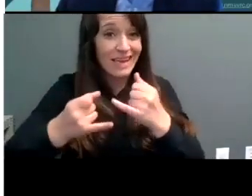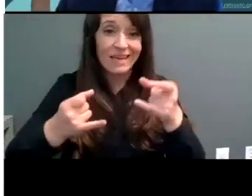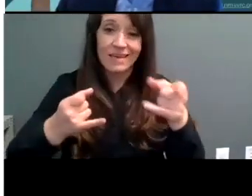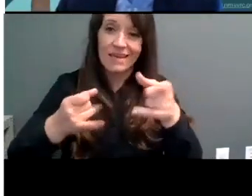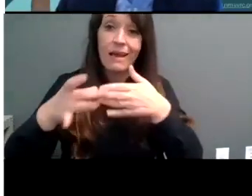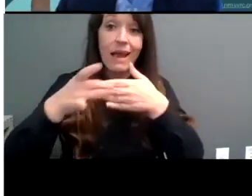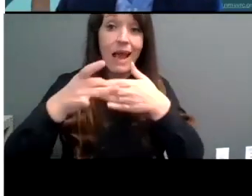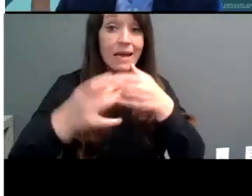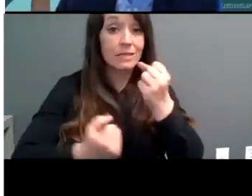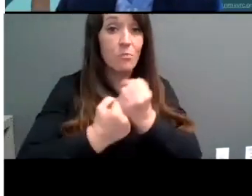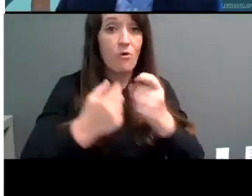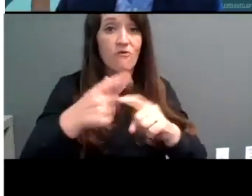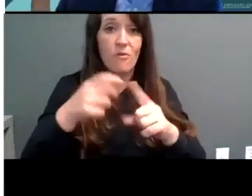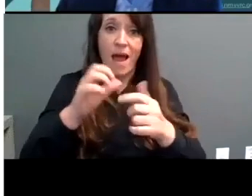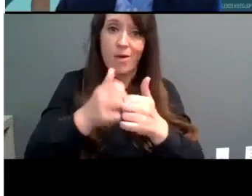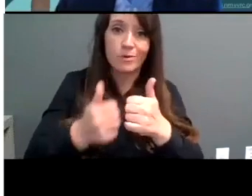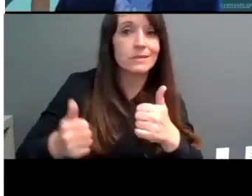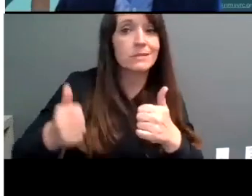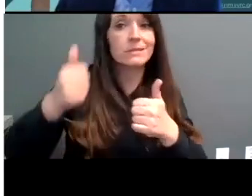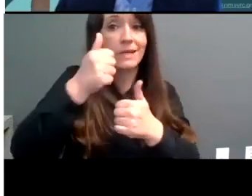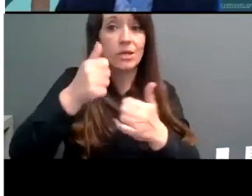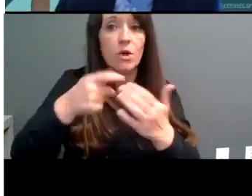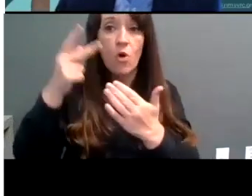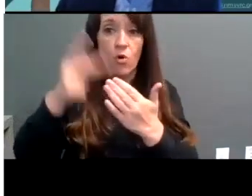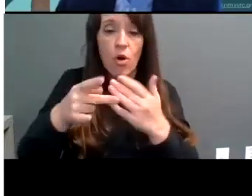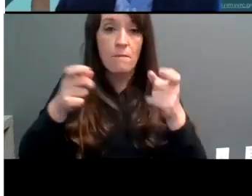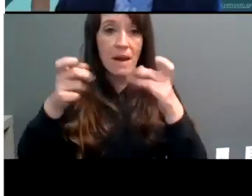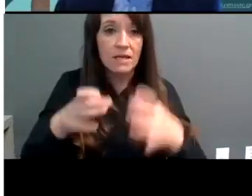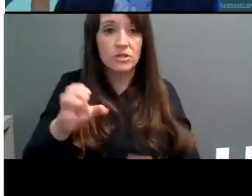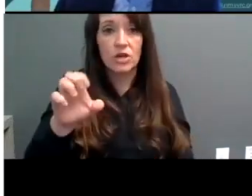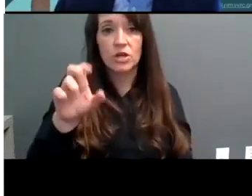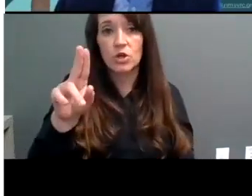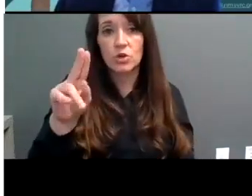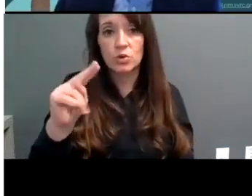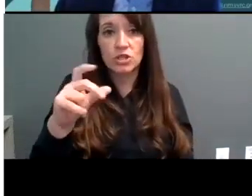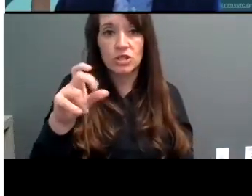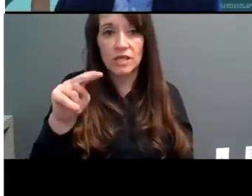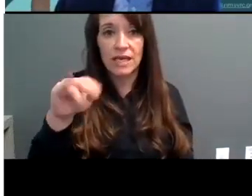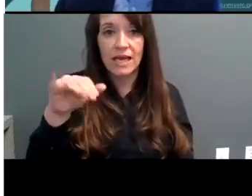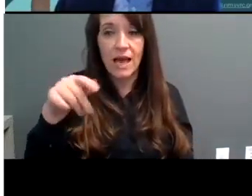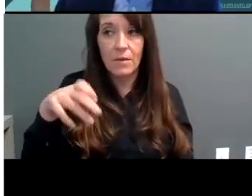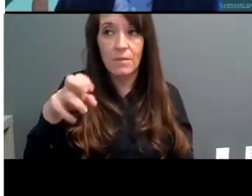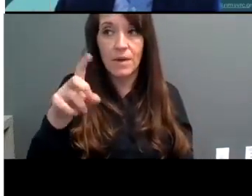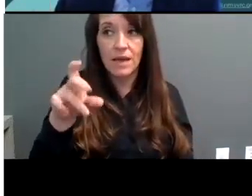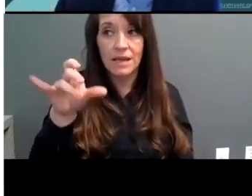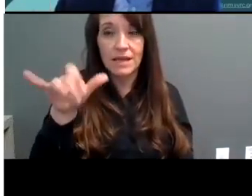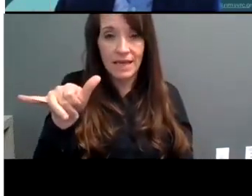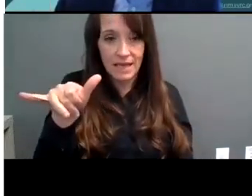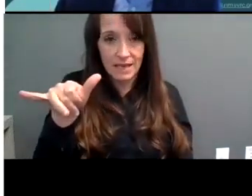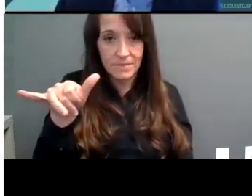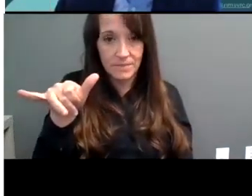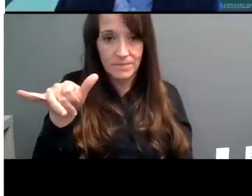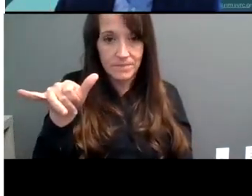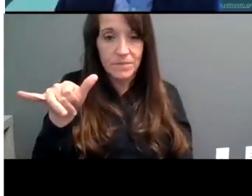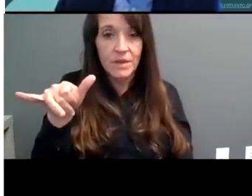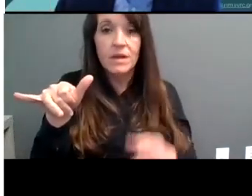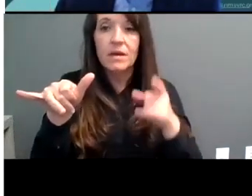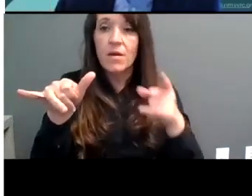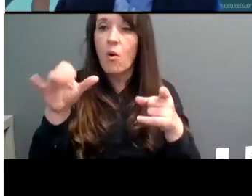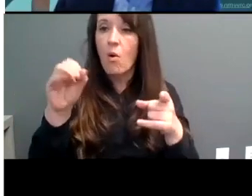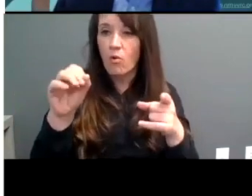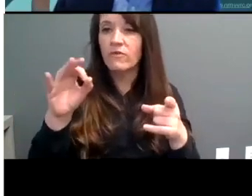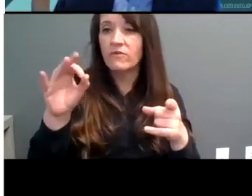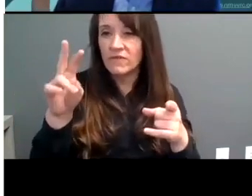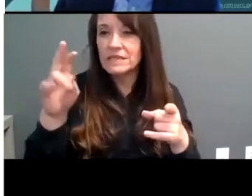our OVC Senior Program Manager, Eugenia Pedley. Eugenia is always on the front line for victims of mass violence